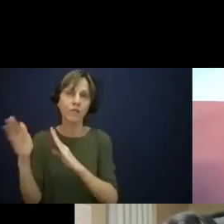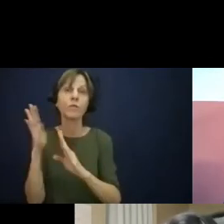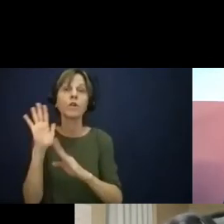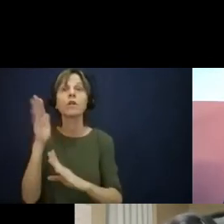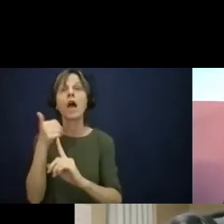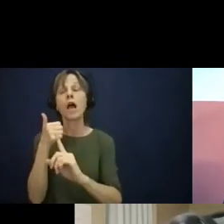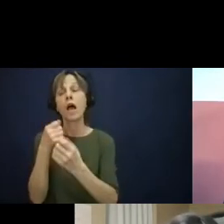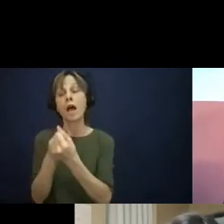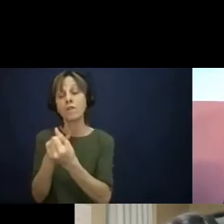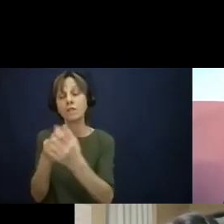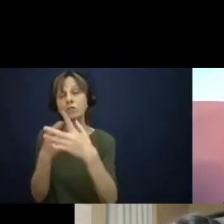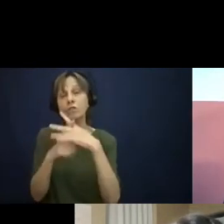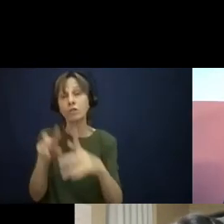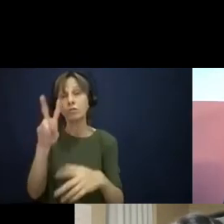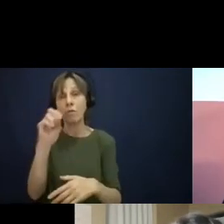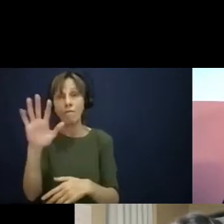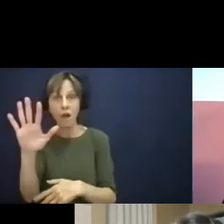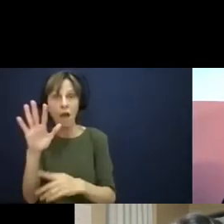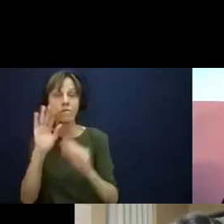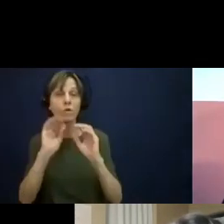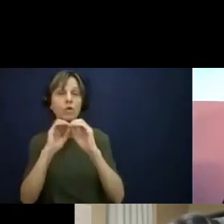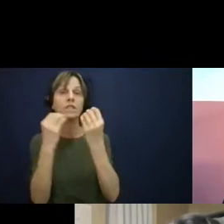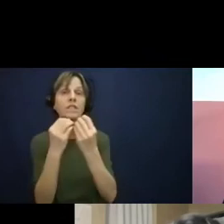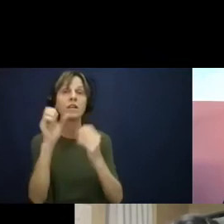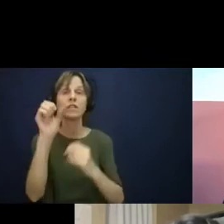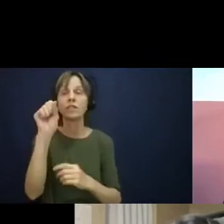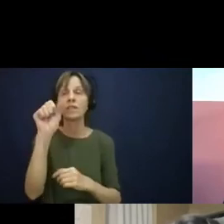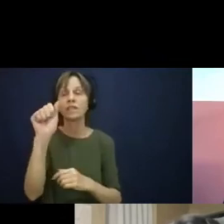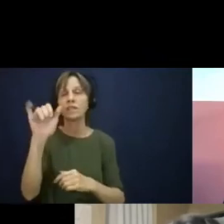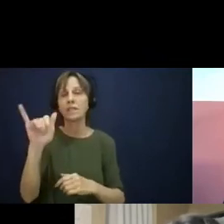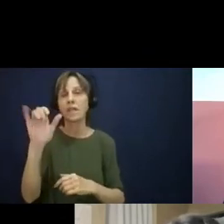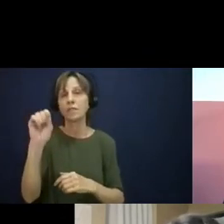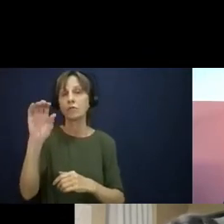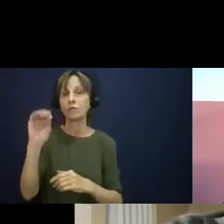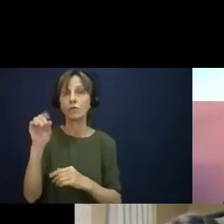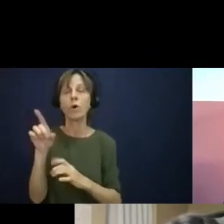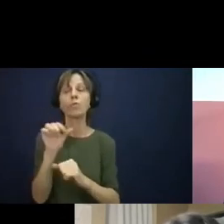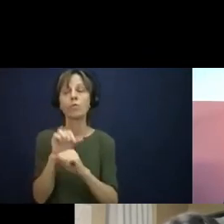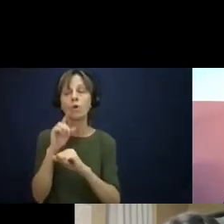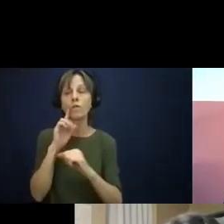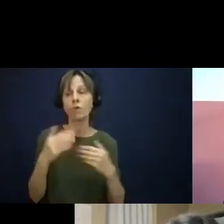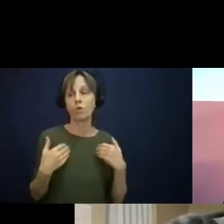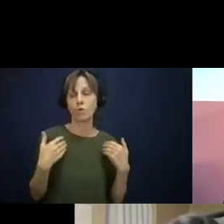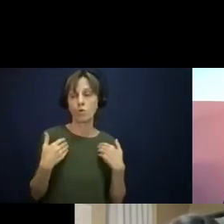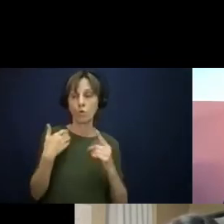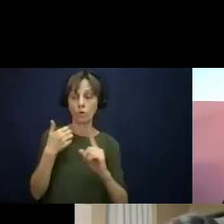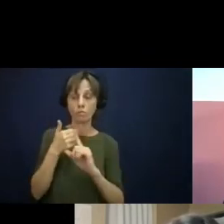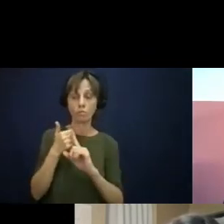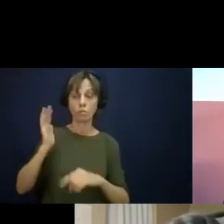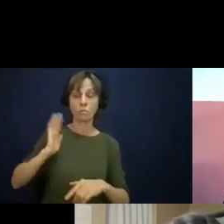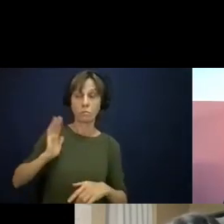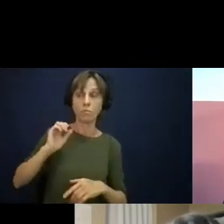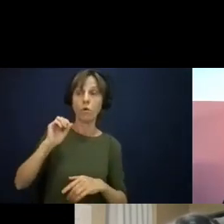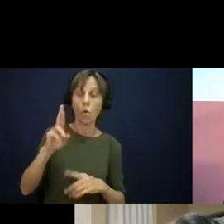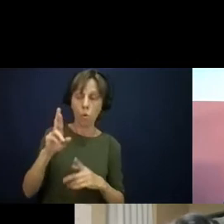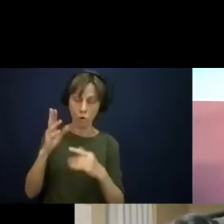2005 at an organization called Say So, where she worked on behalf of youth that are or have been in substitute